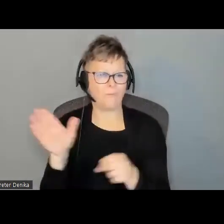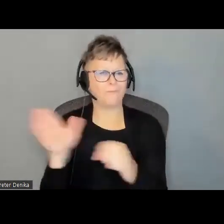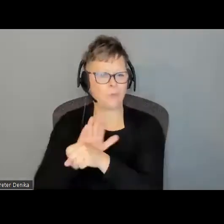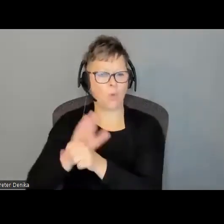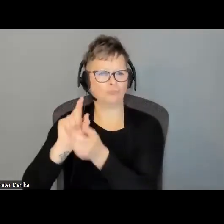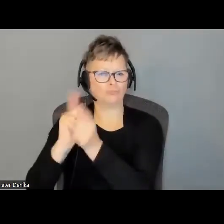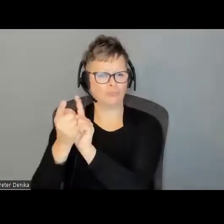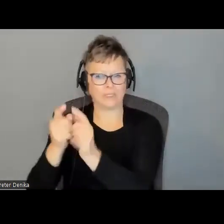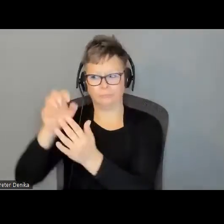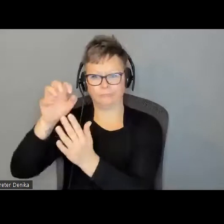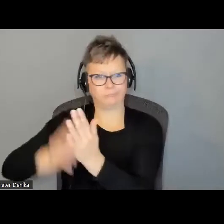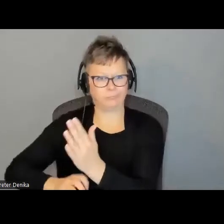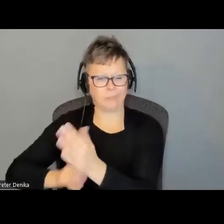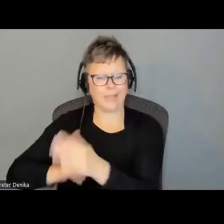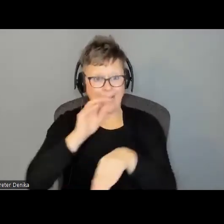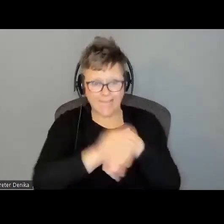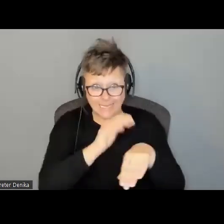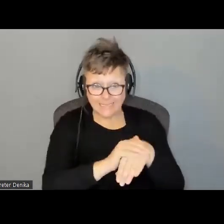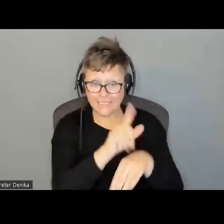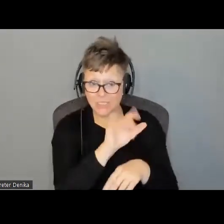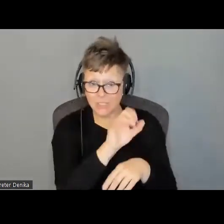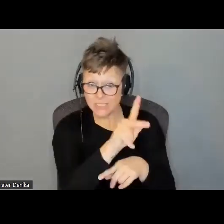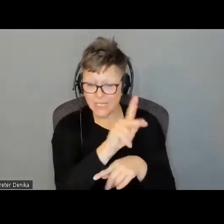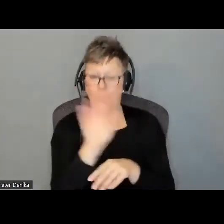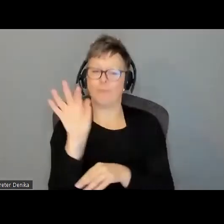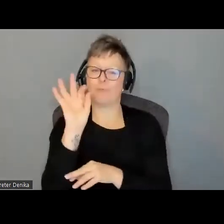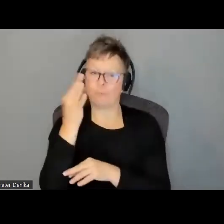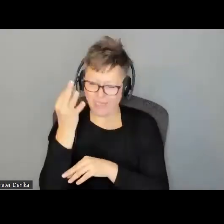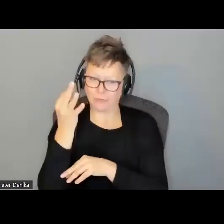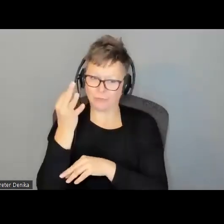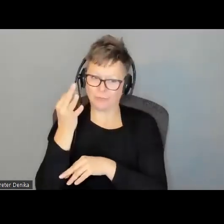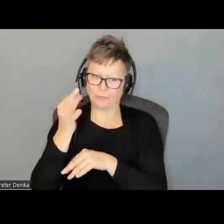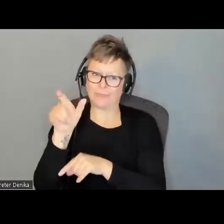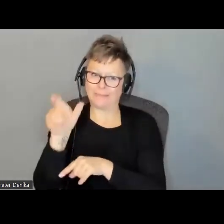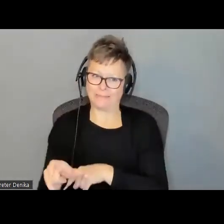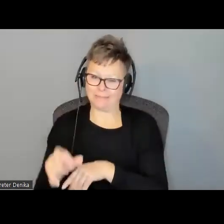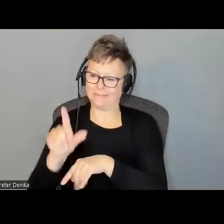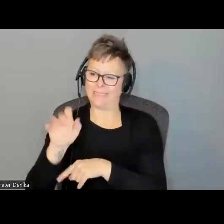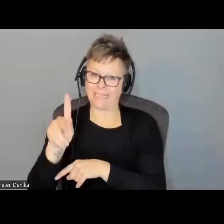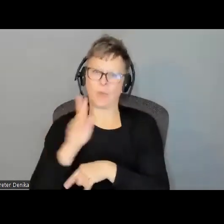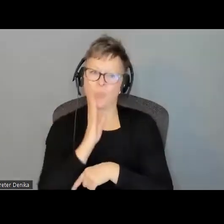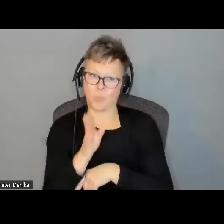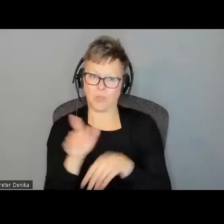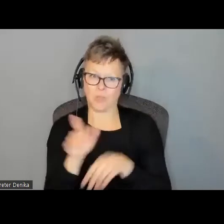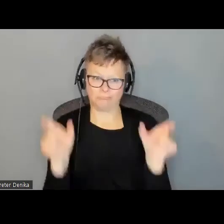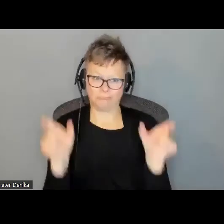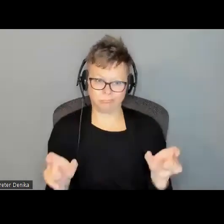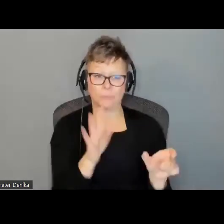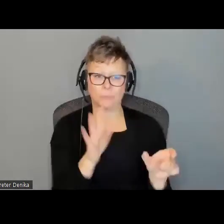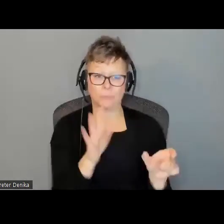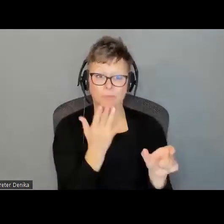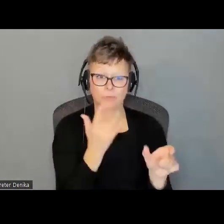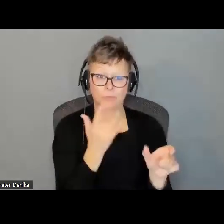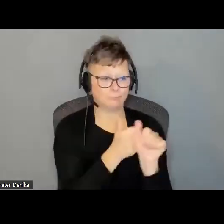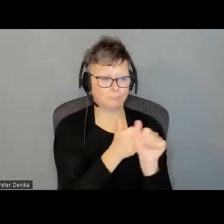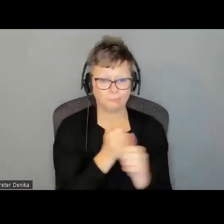for the English transcript and one link for the French transcript, so you can follow along in your preferred language. If you cannot